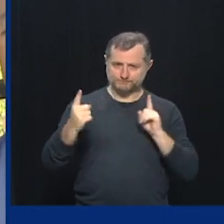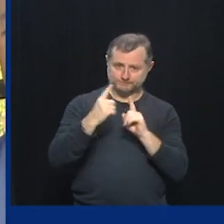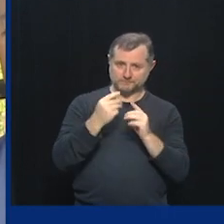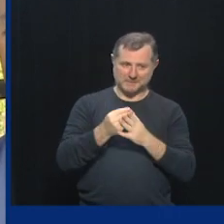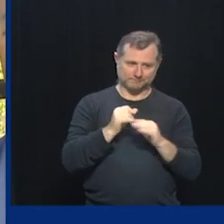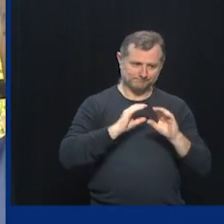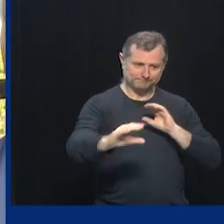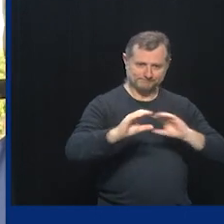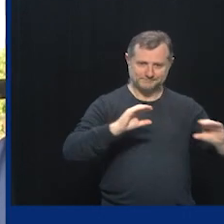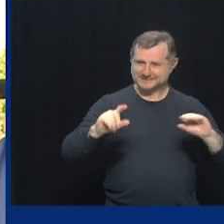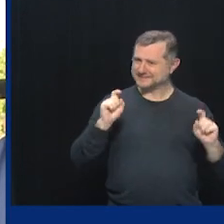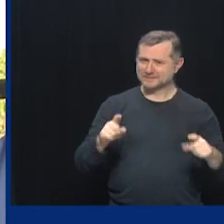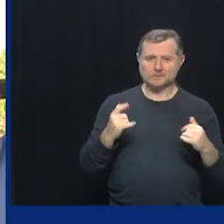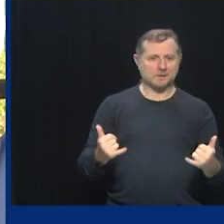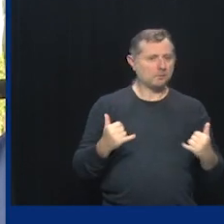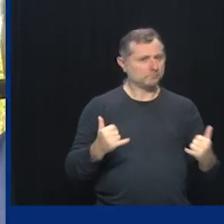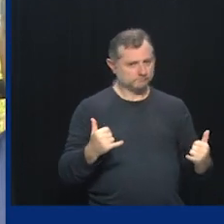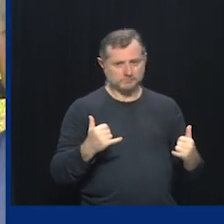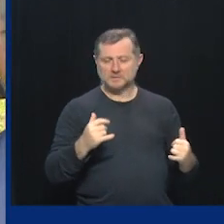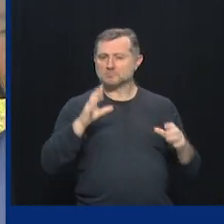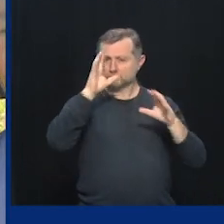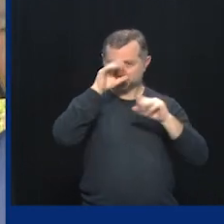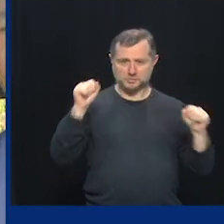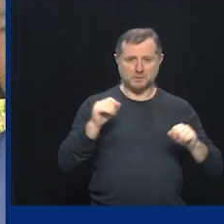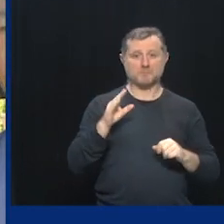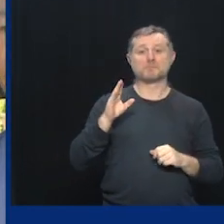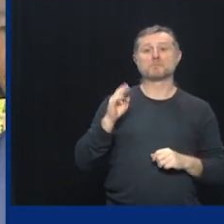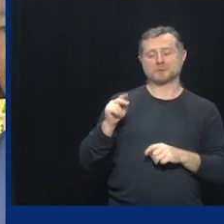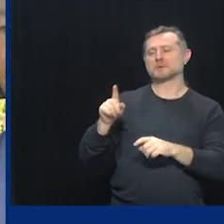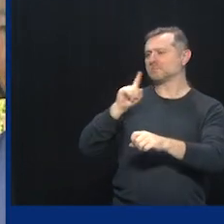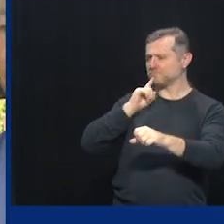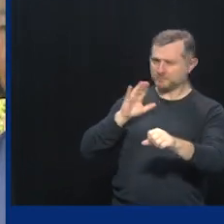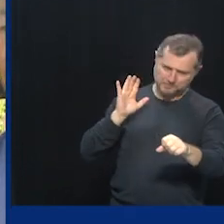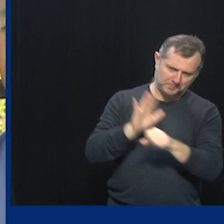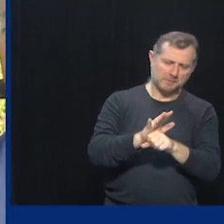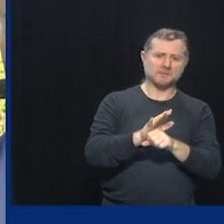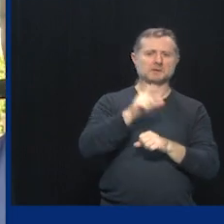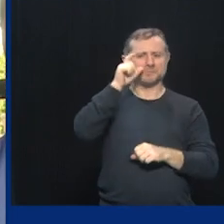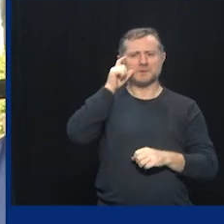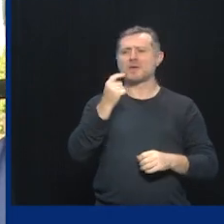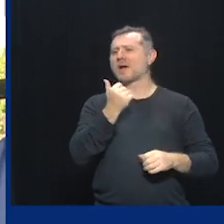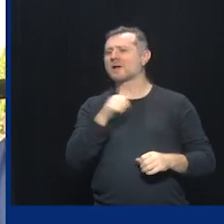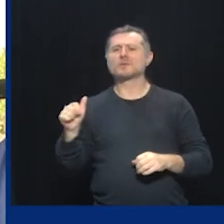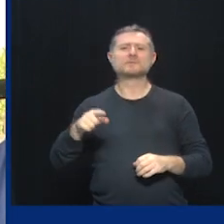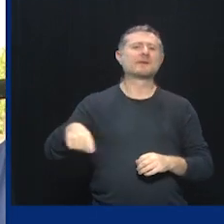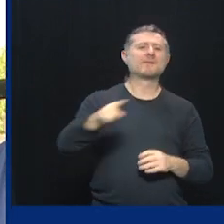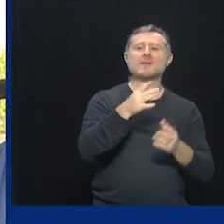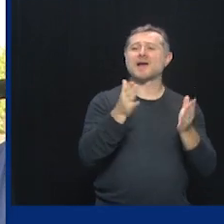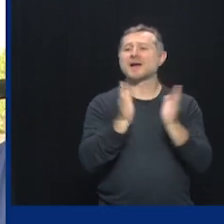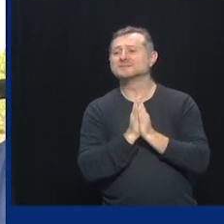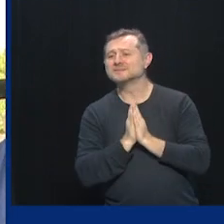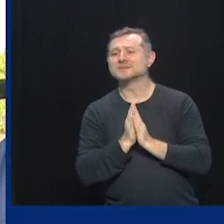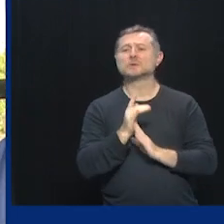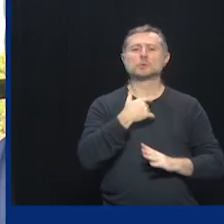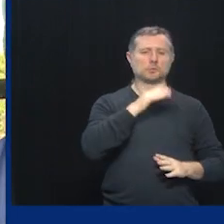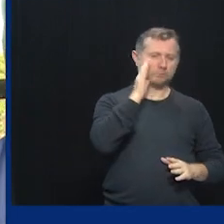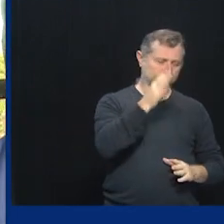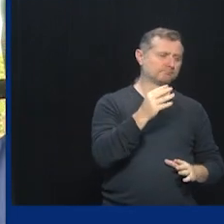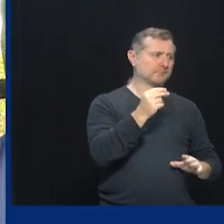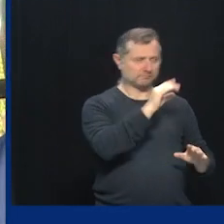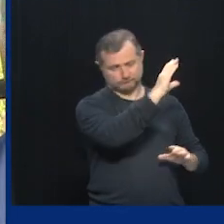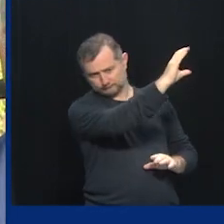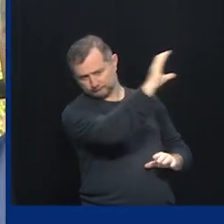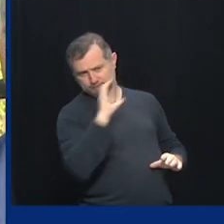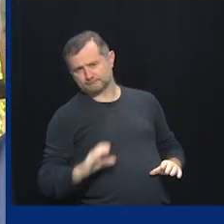that President Biden assured me that anything we ask for, he will grant. So we're doing our FEMA assessments almost immediately